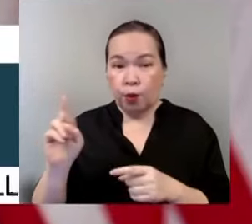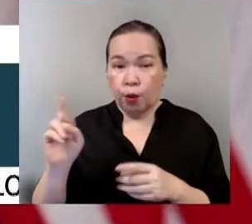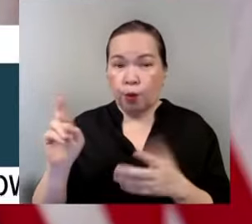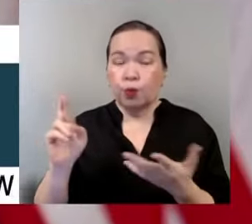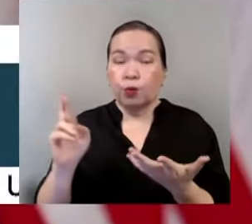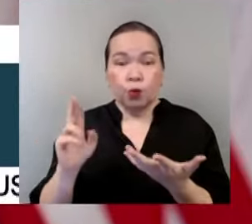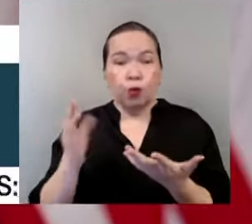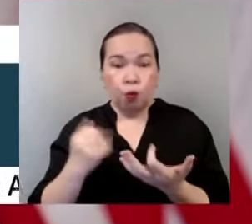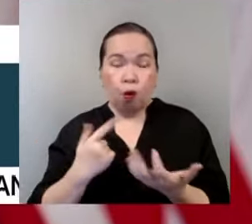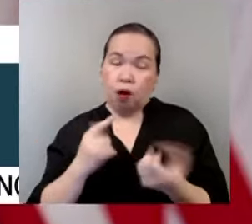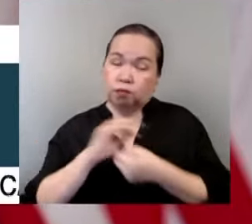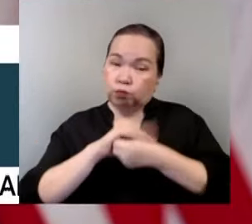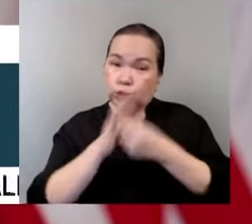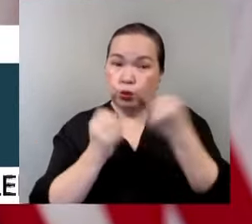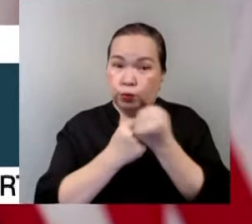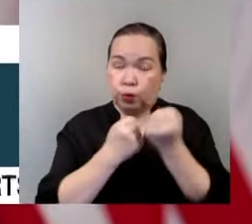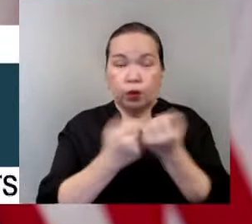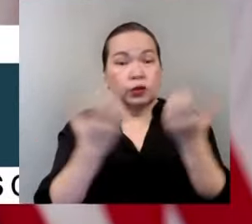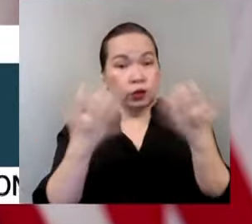Donald Trump another chance.